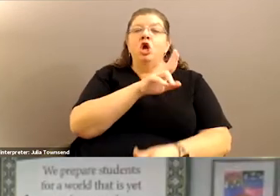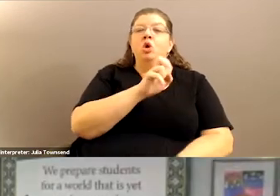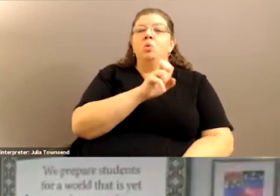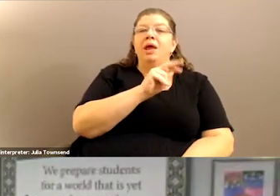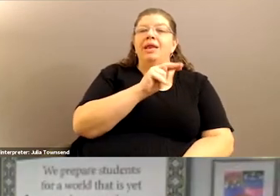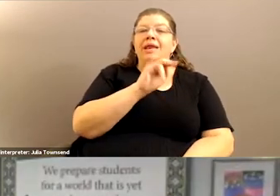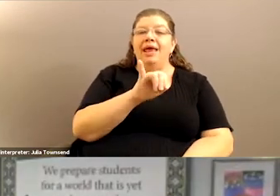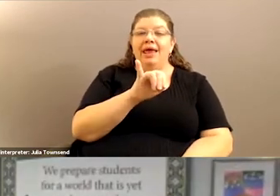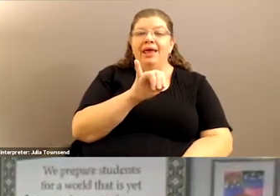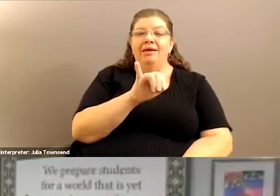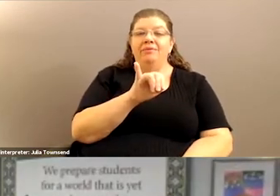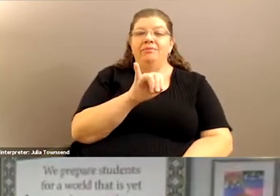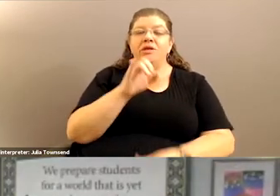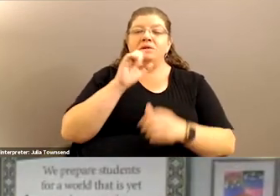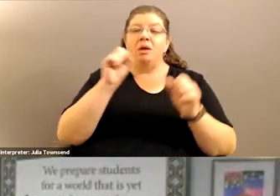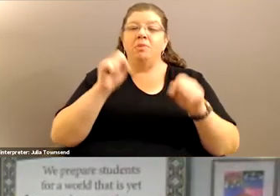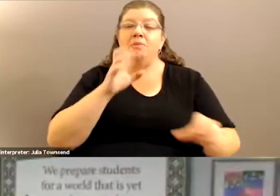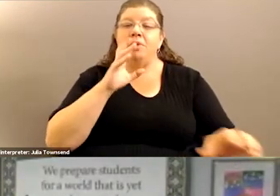see you la puerta